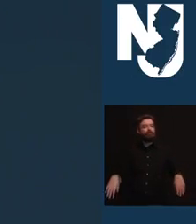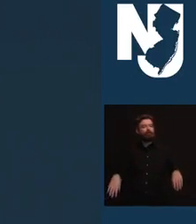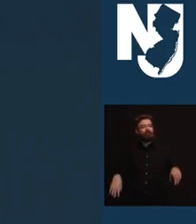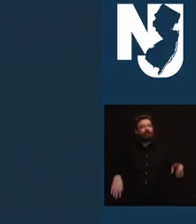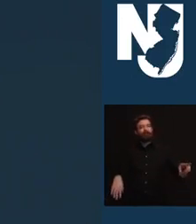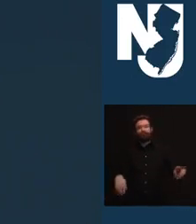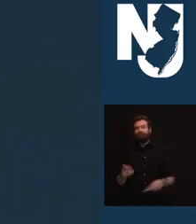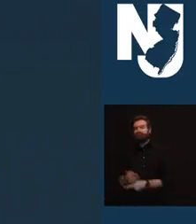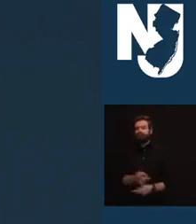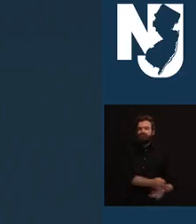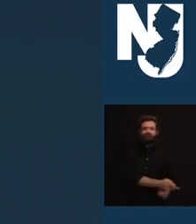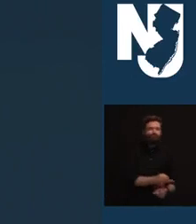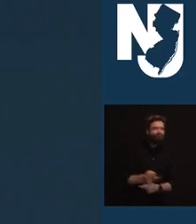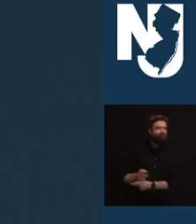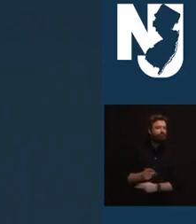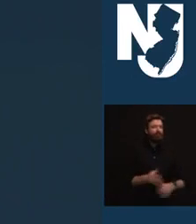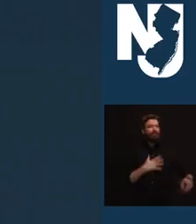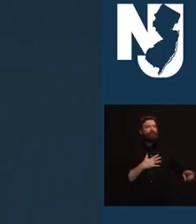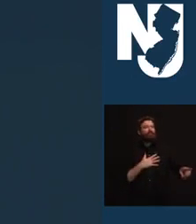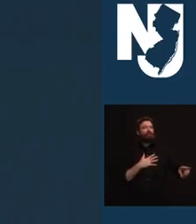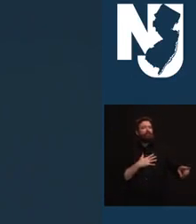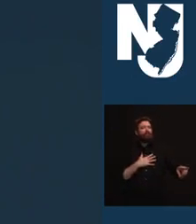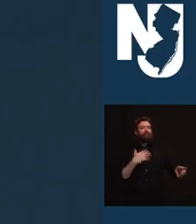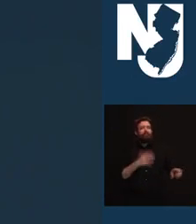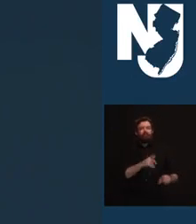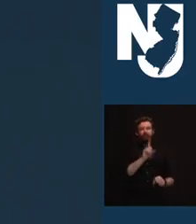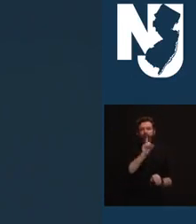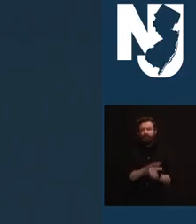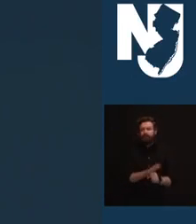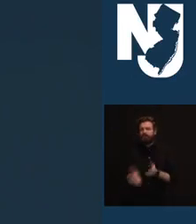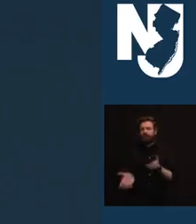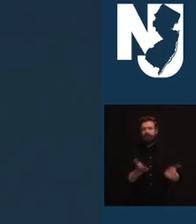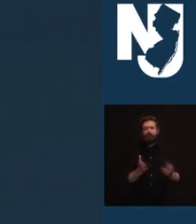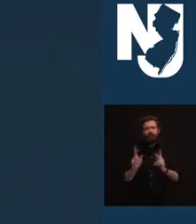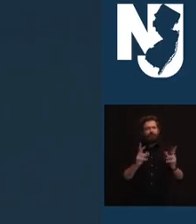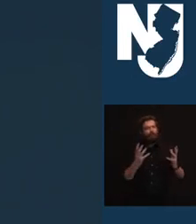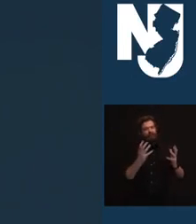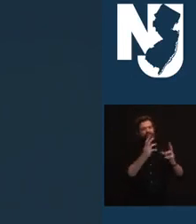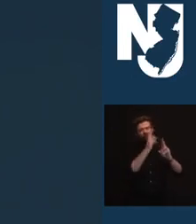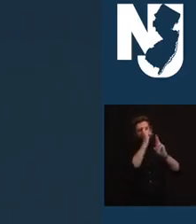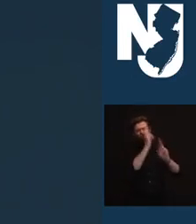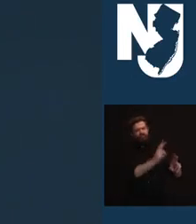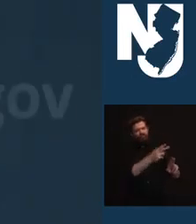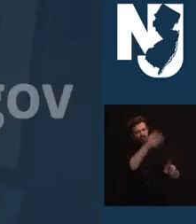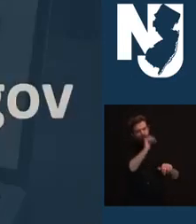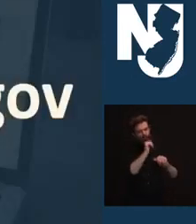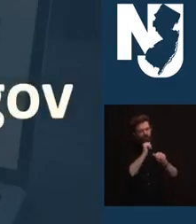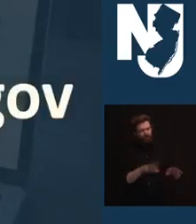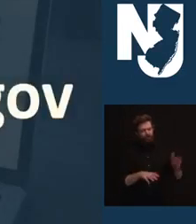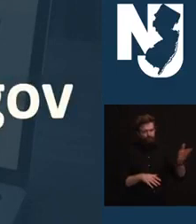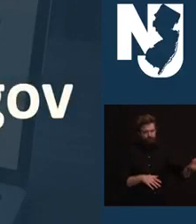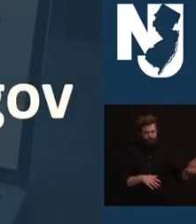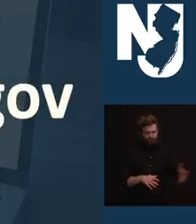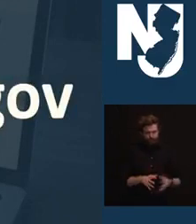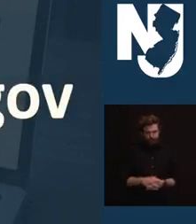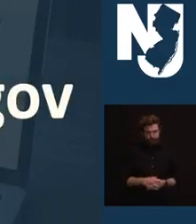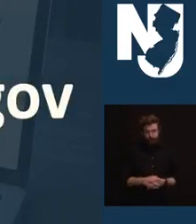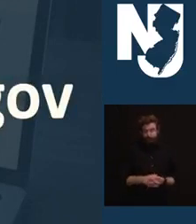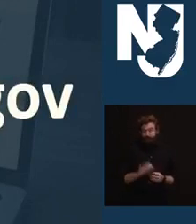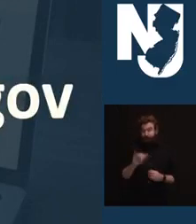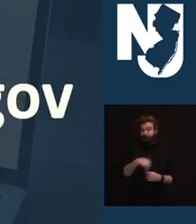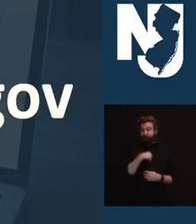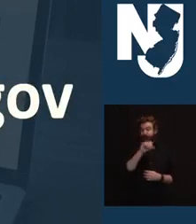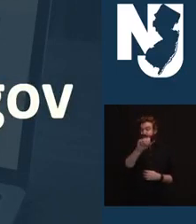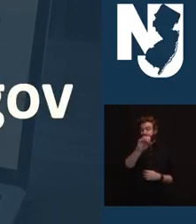of commitment to others. May she rest in peace, and may God bless her and her family. So 3 more members of our New Jersey family,